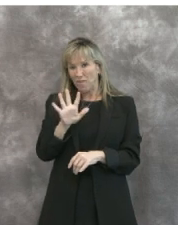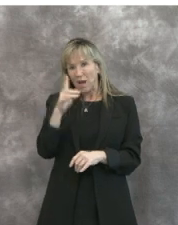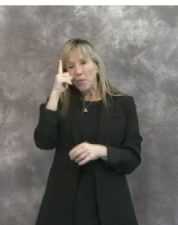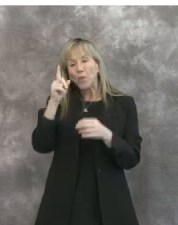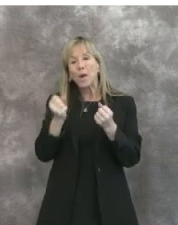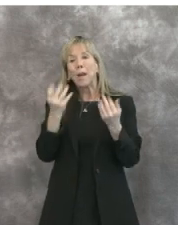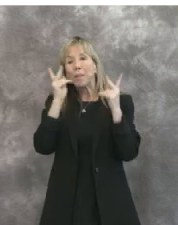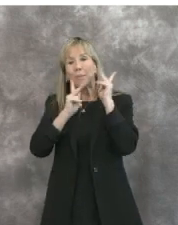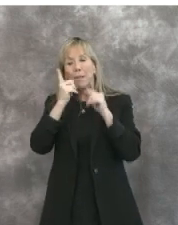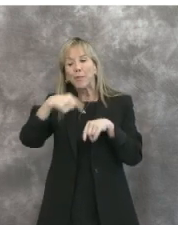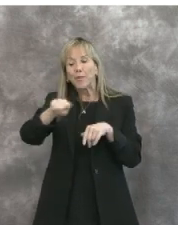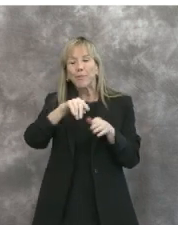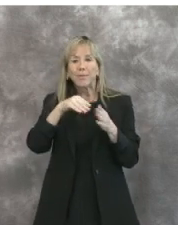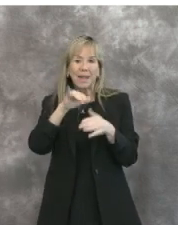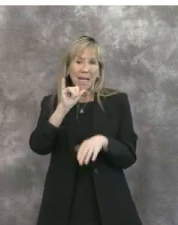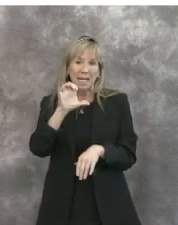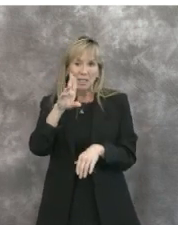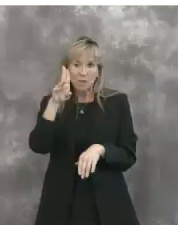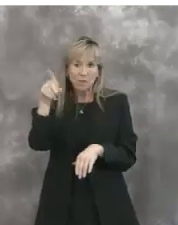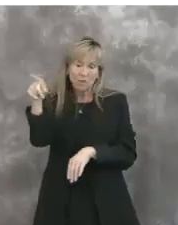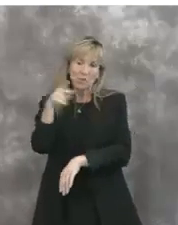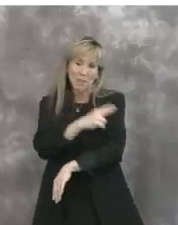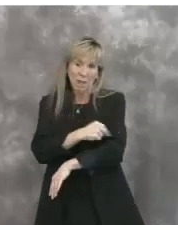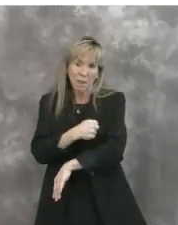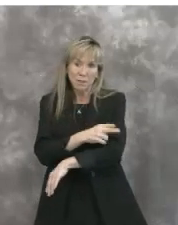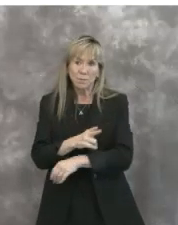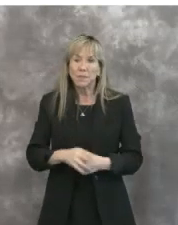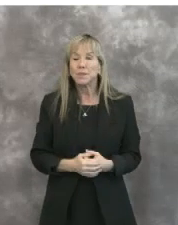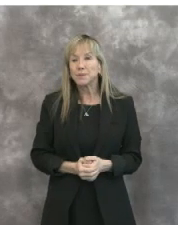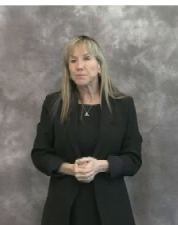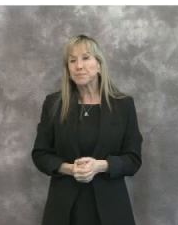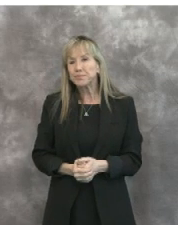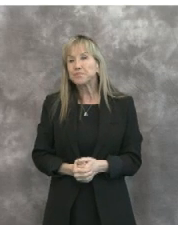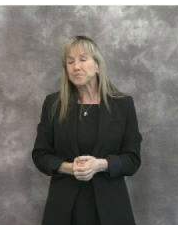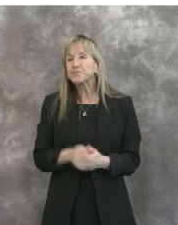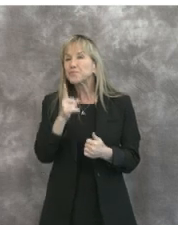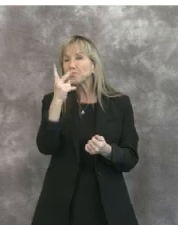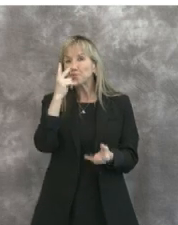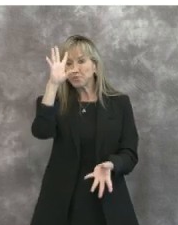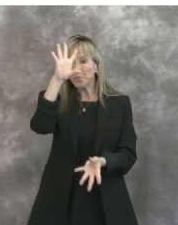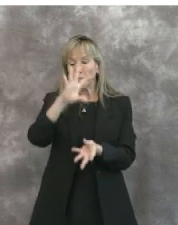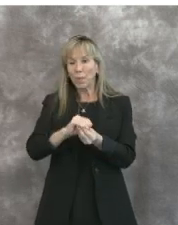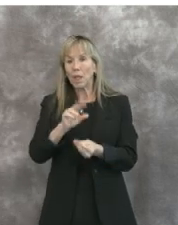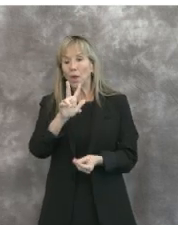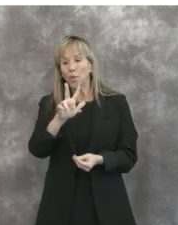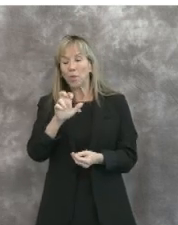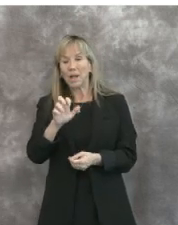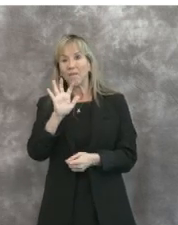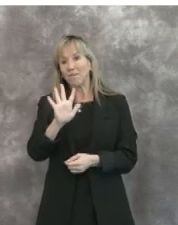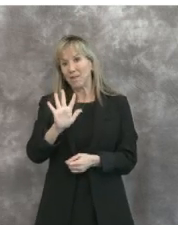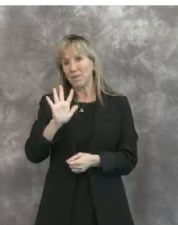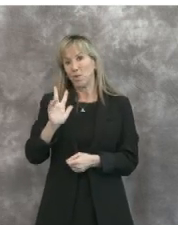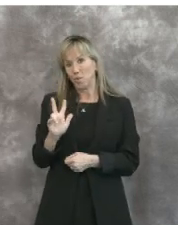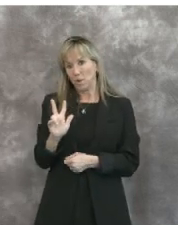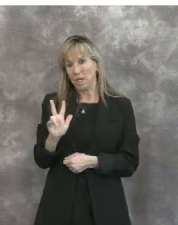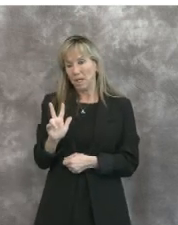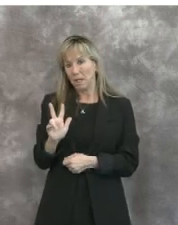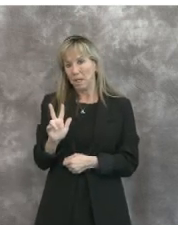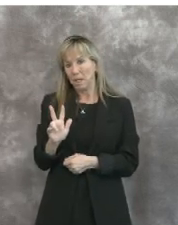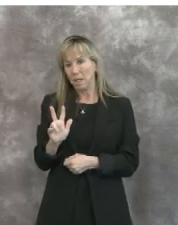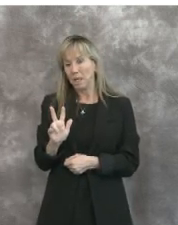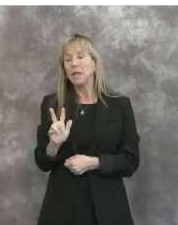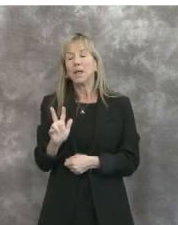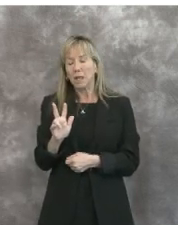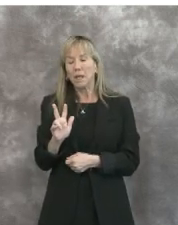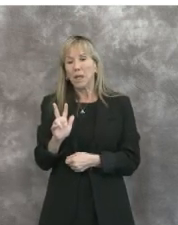hospitalization chart. And you can see for a total of 353 with